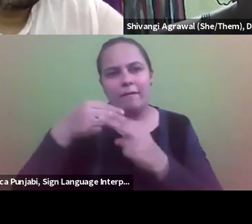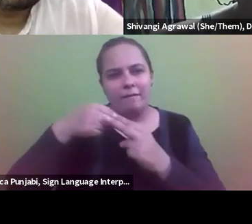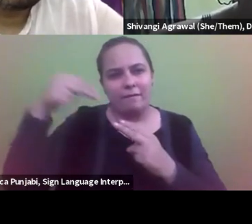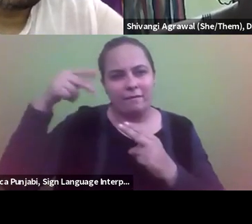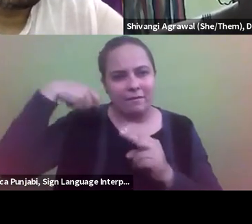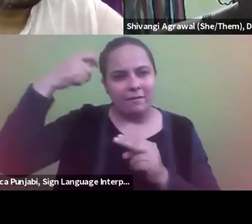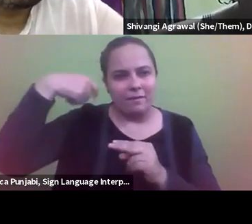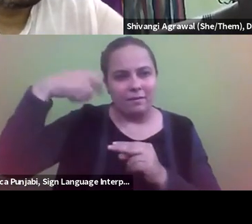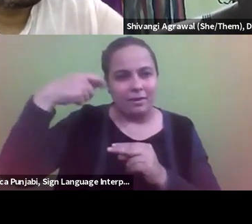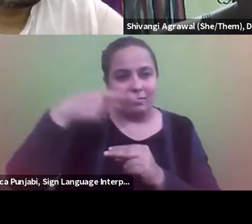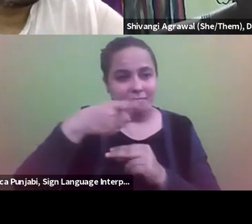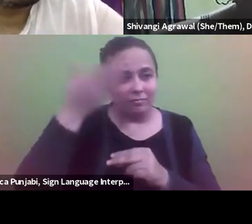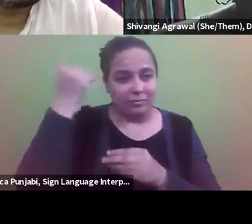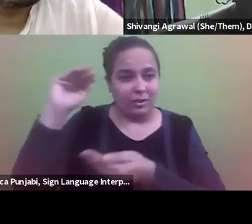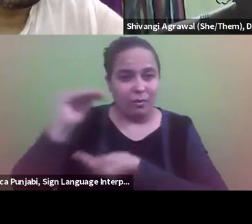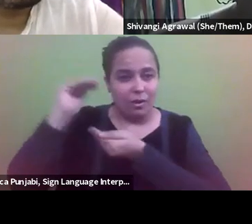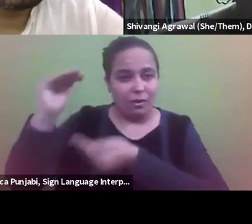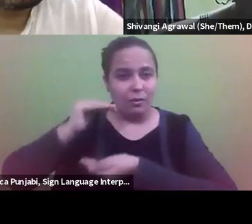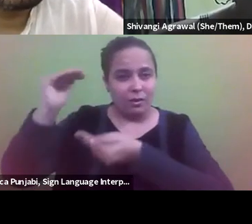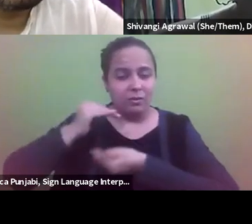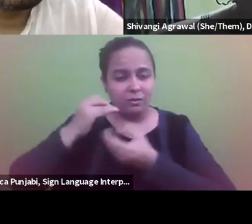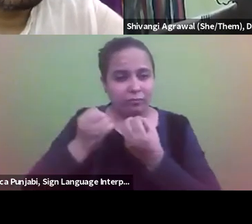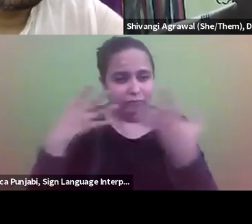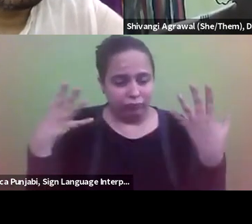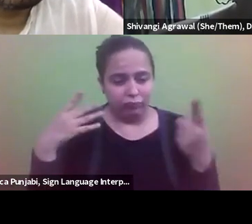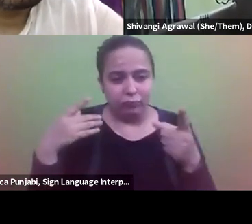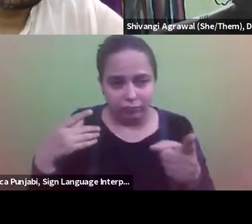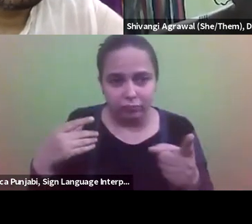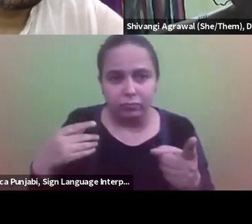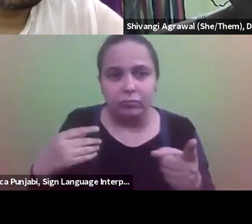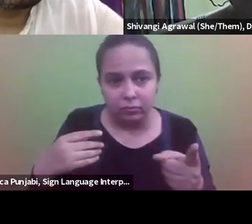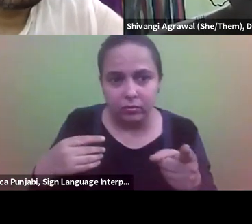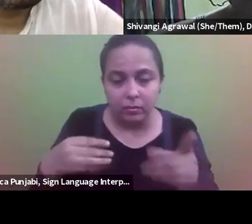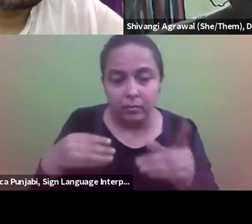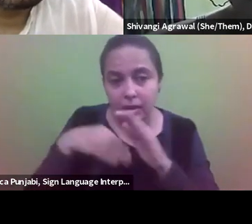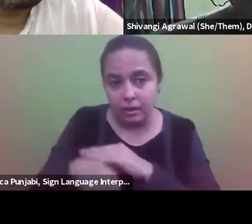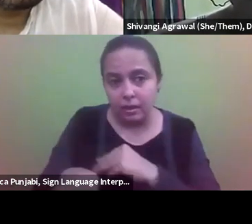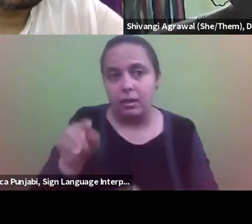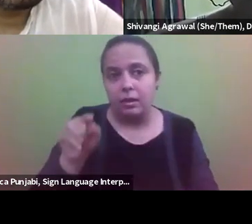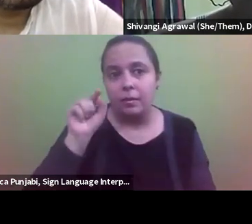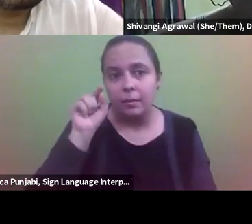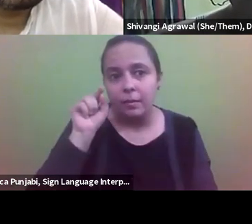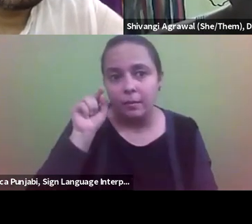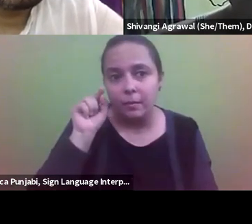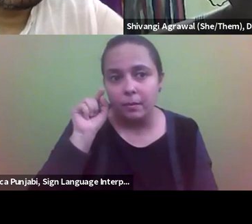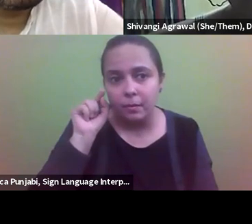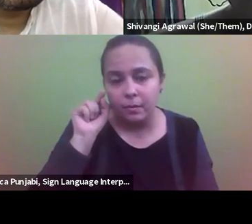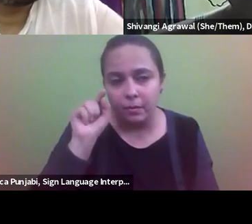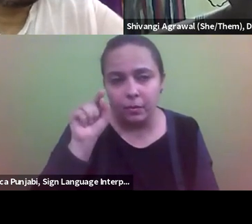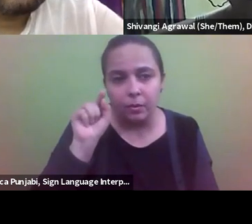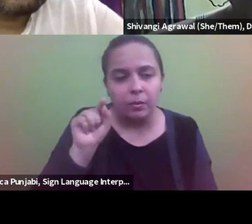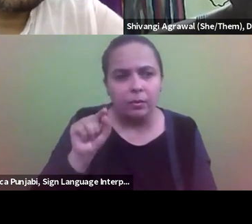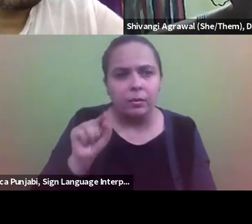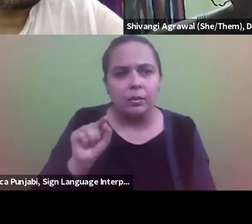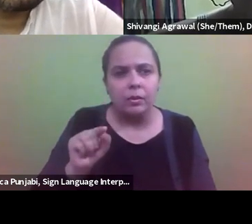brings out at least one of the main character anyway, makes a point to share their pronouns when introducing themselves. And